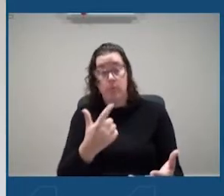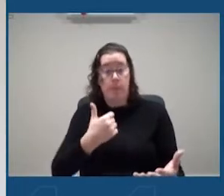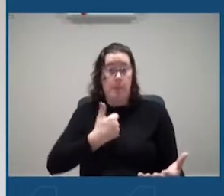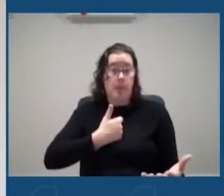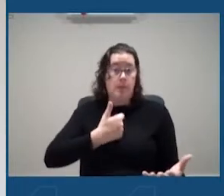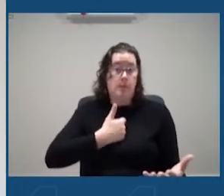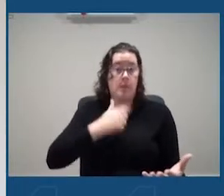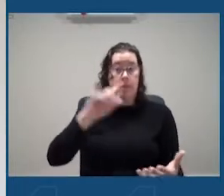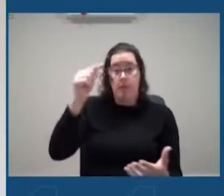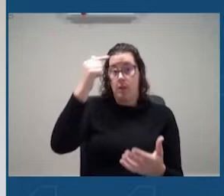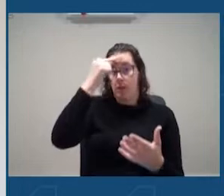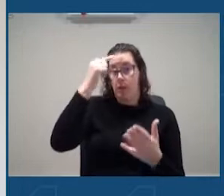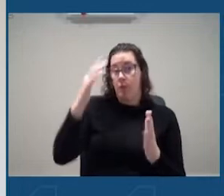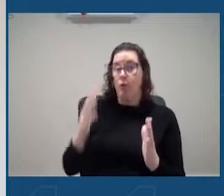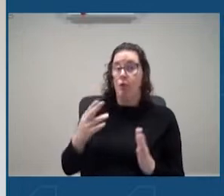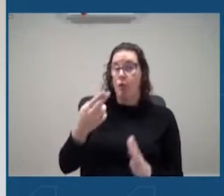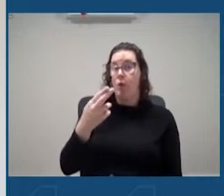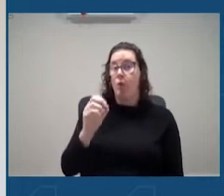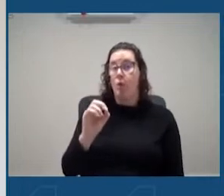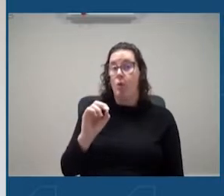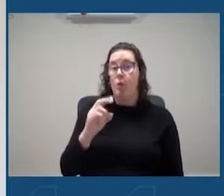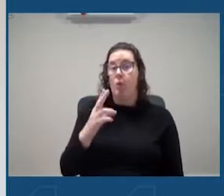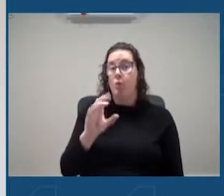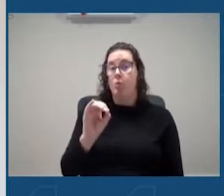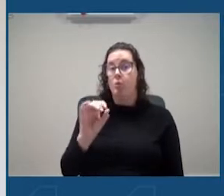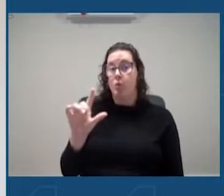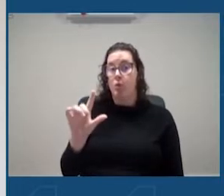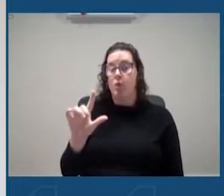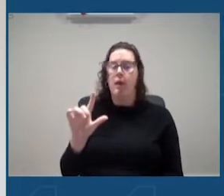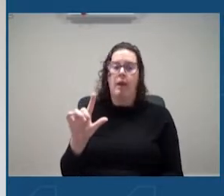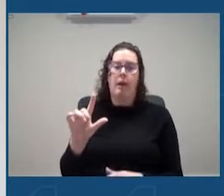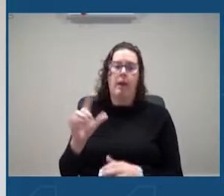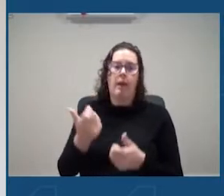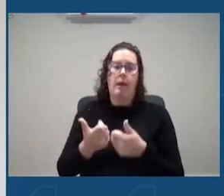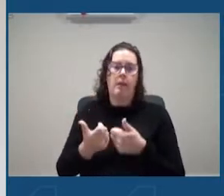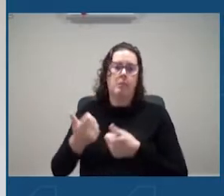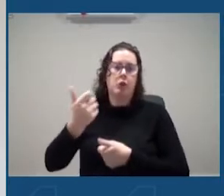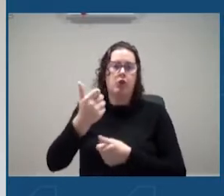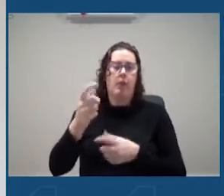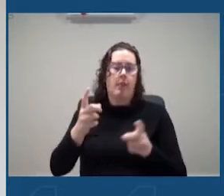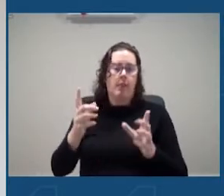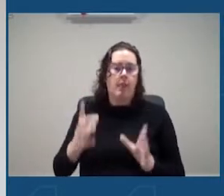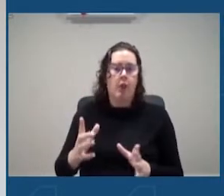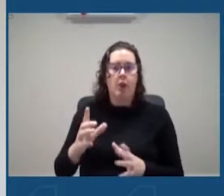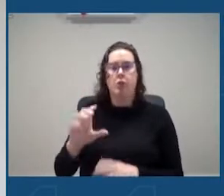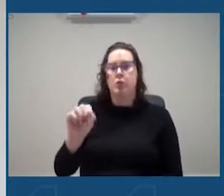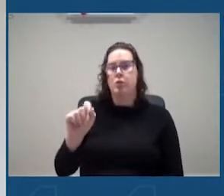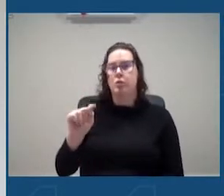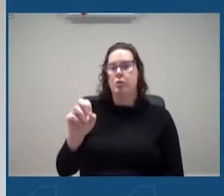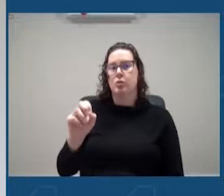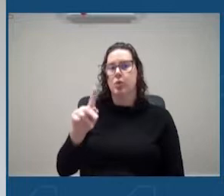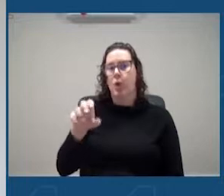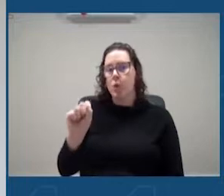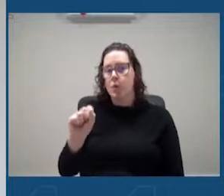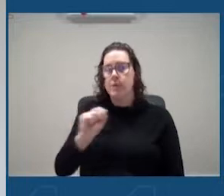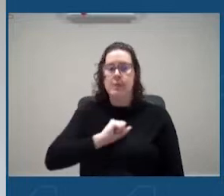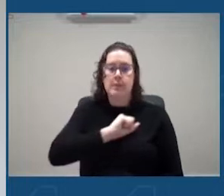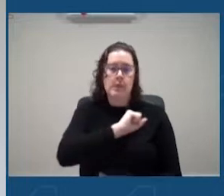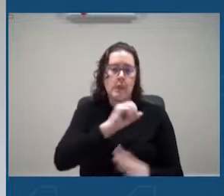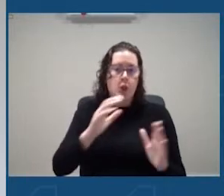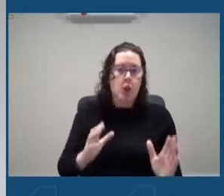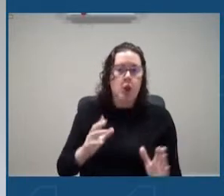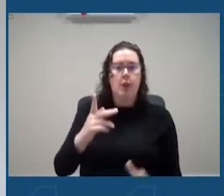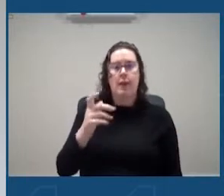and Governor Hochul and Assembly Majority Leader Crystal Peoples-Stokes and Senator Tim Kennedy